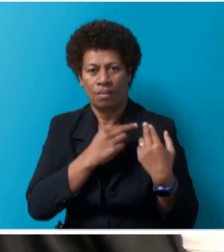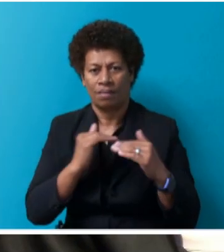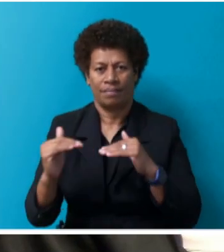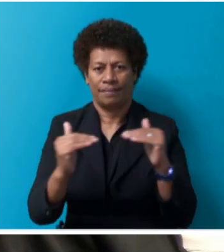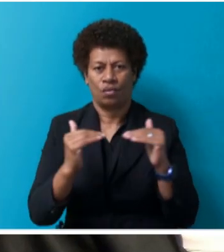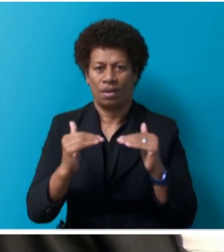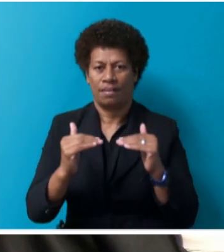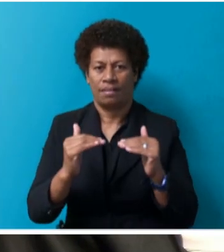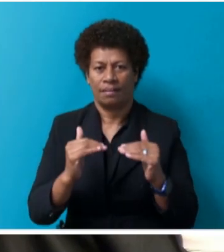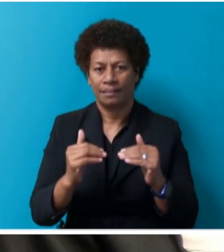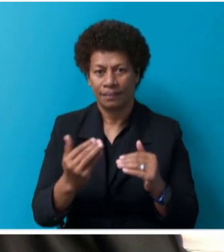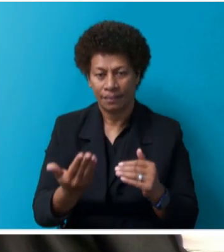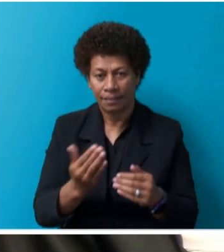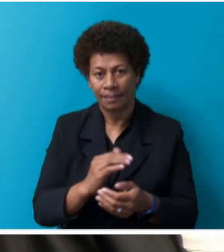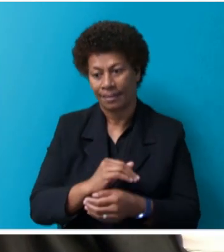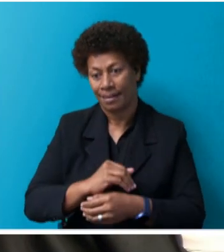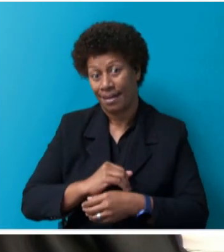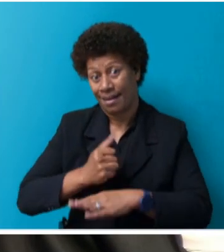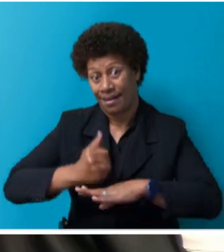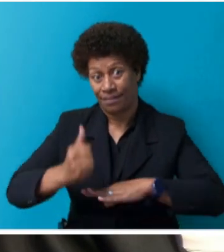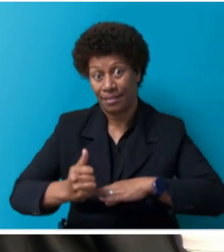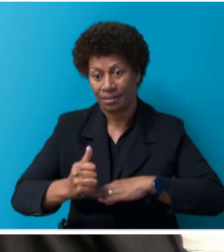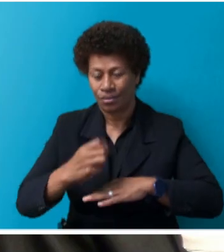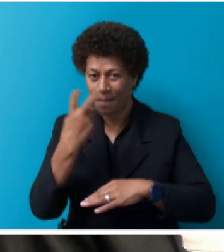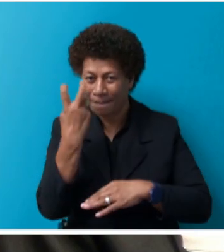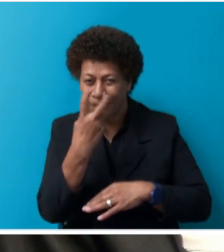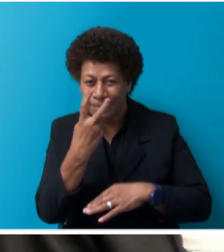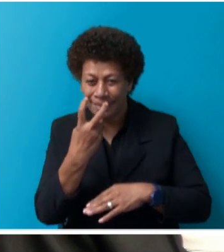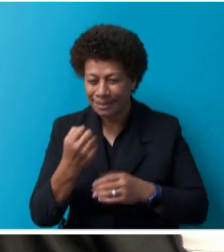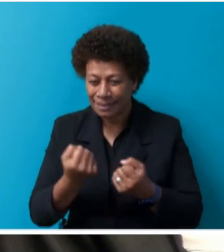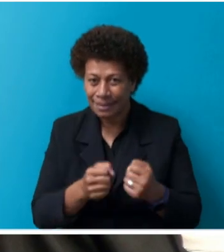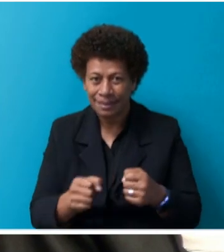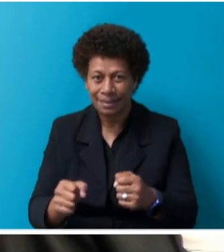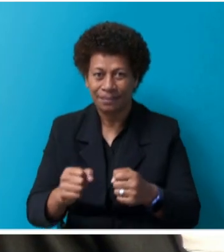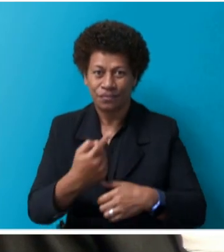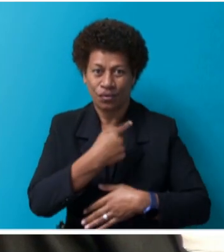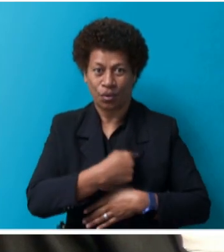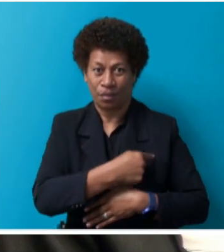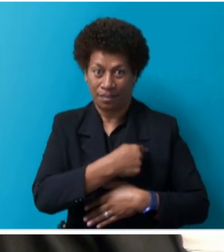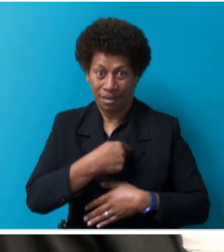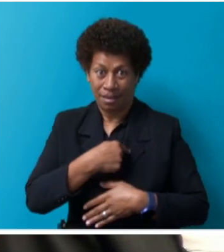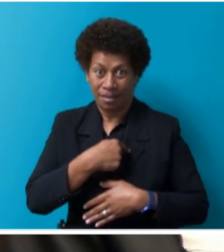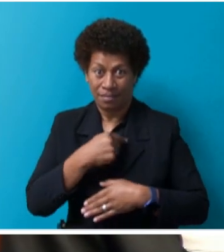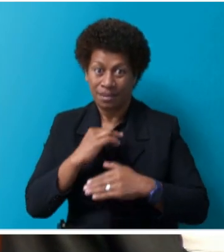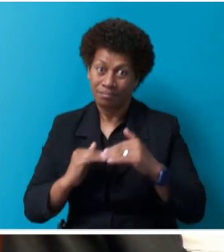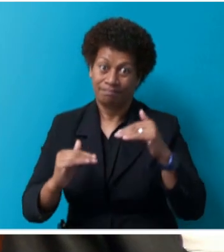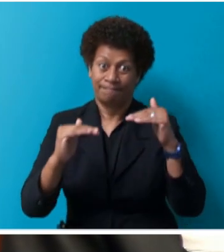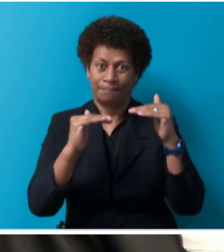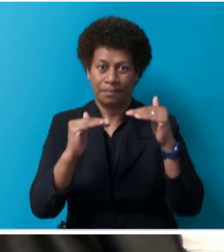Sustainability will be achieved through a whole-of-government approach with monitoring systems to ensure commitments are met and progress remains